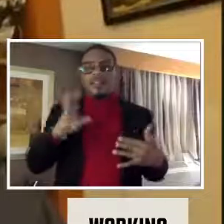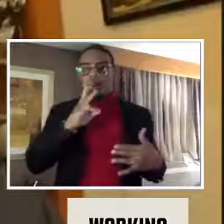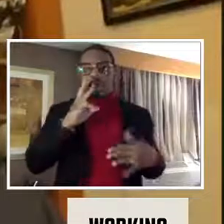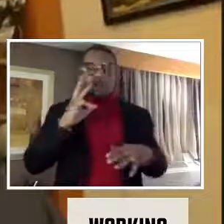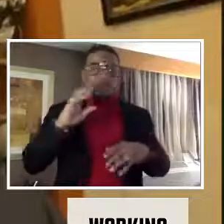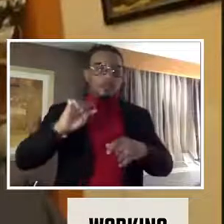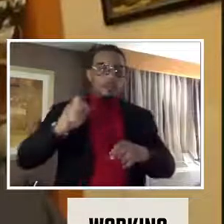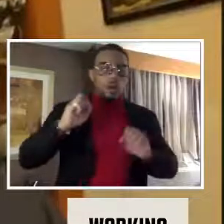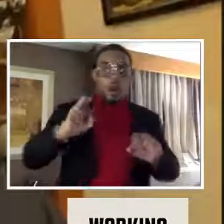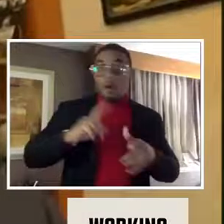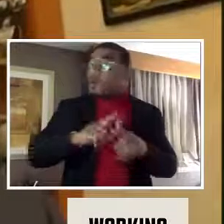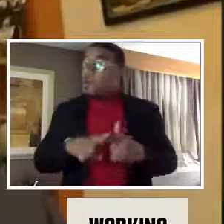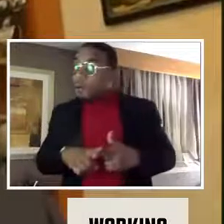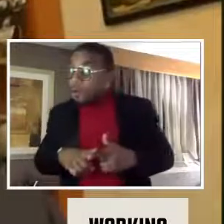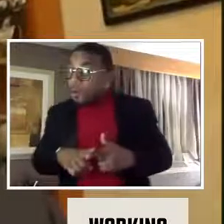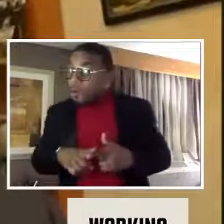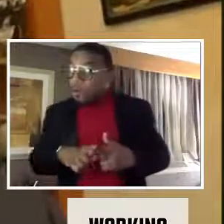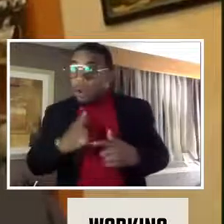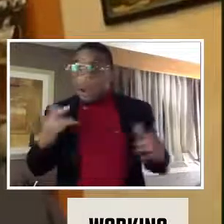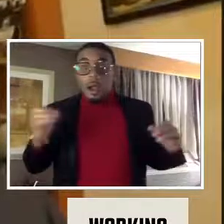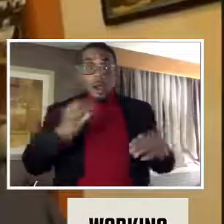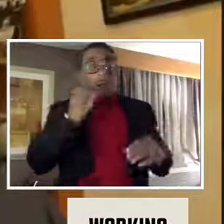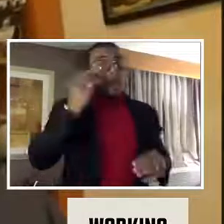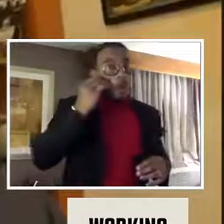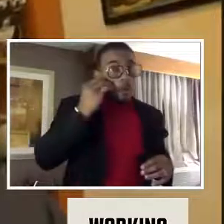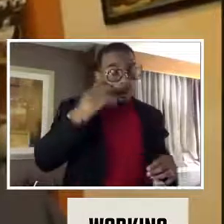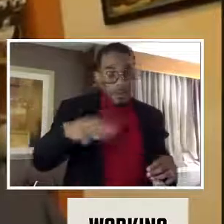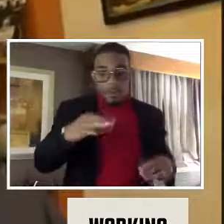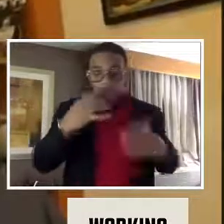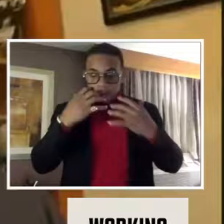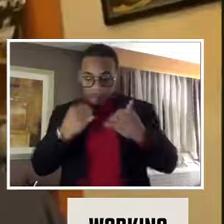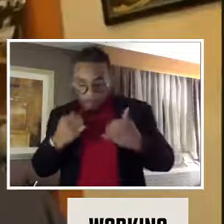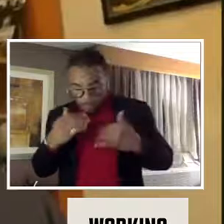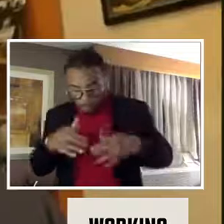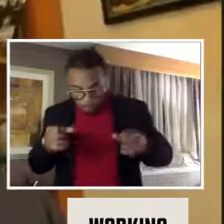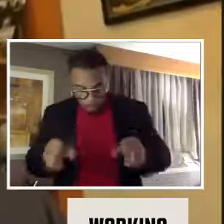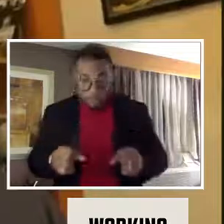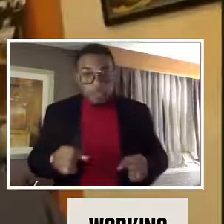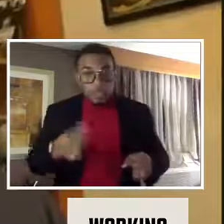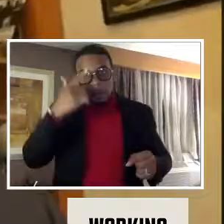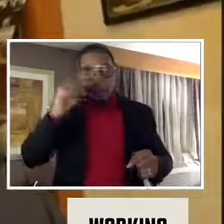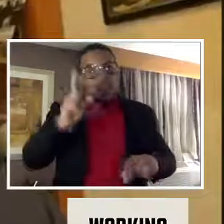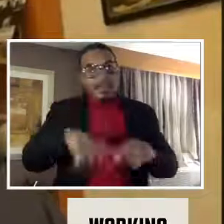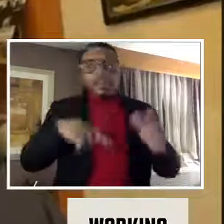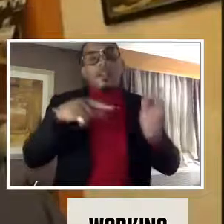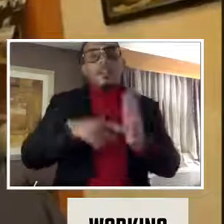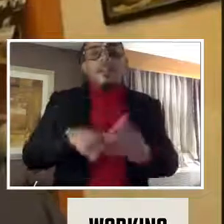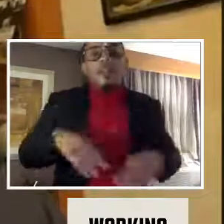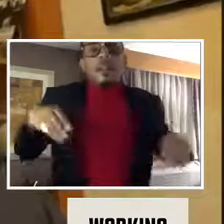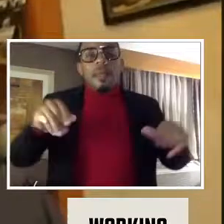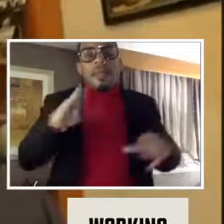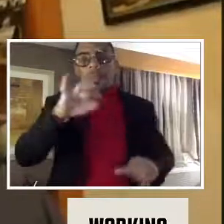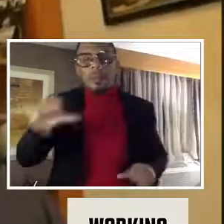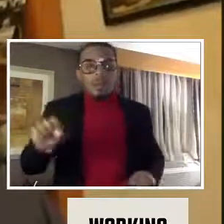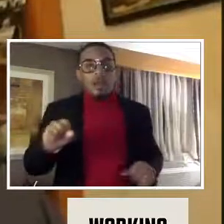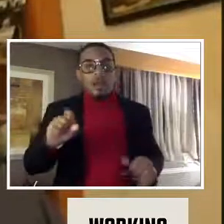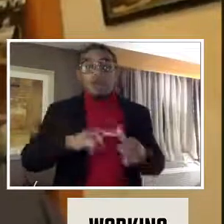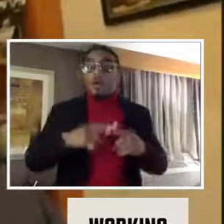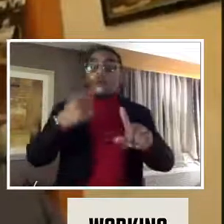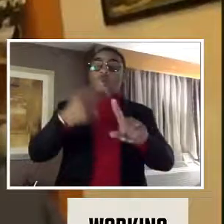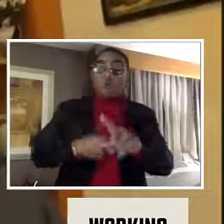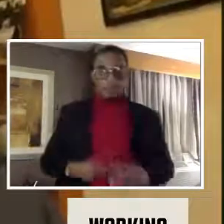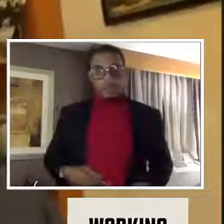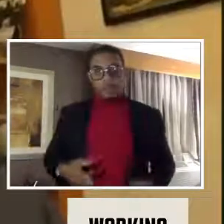water will be shut off or that they'll come home to find their belongings on the street because they couldn't afford to pay their bills or